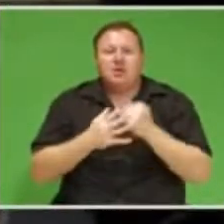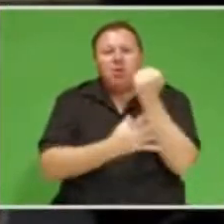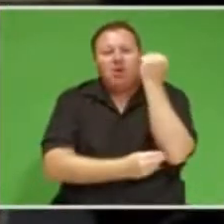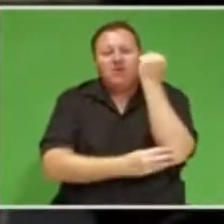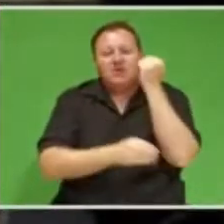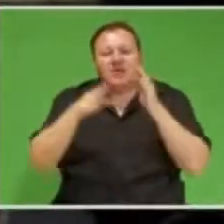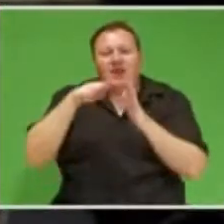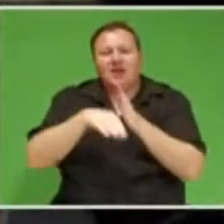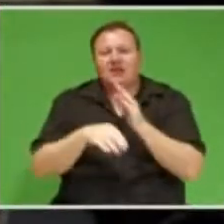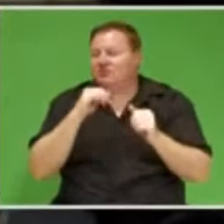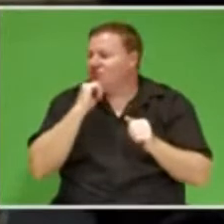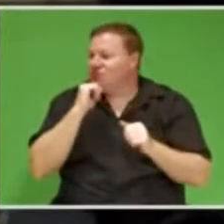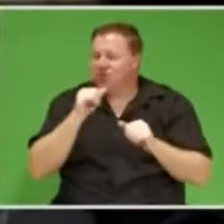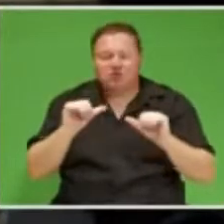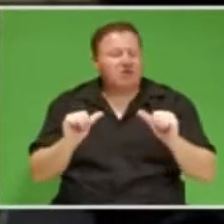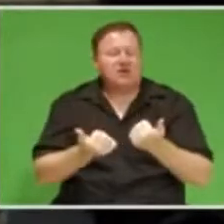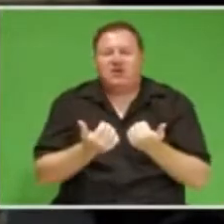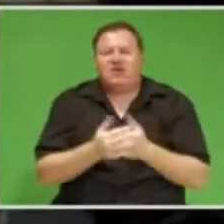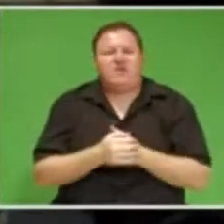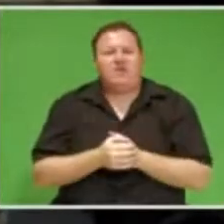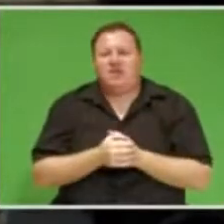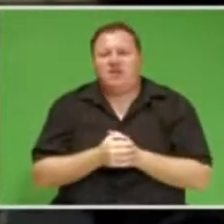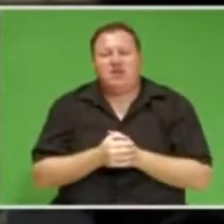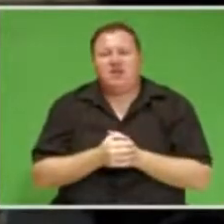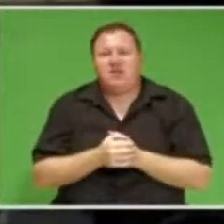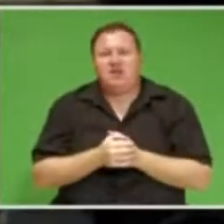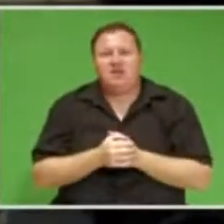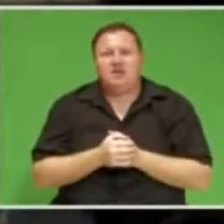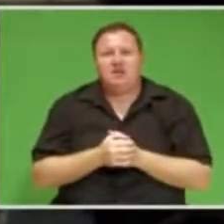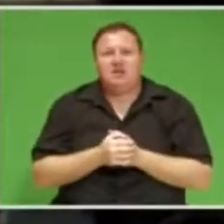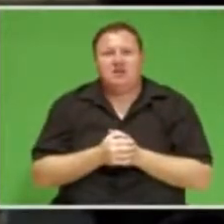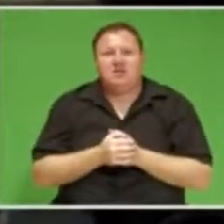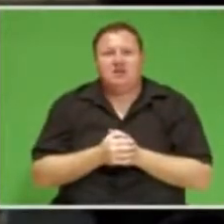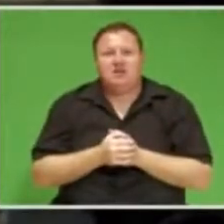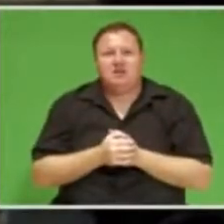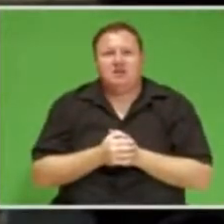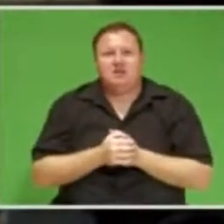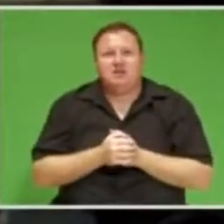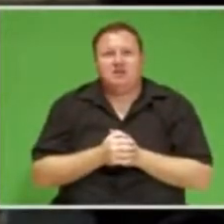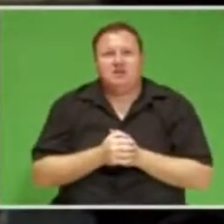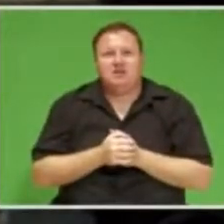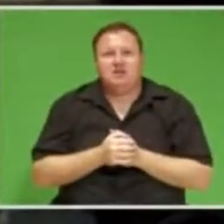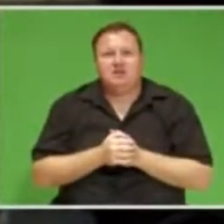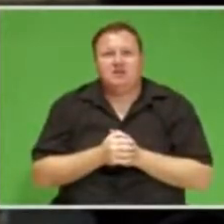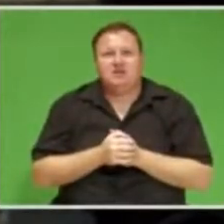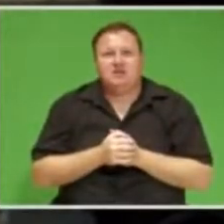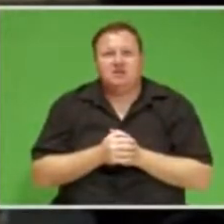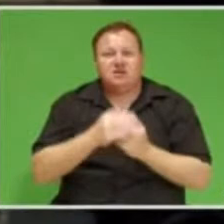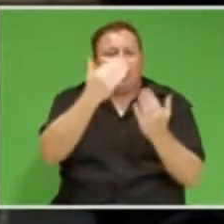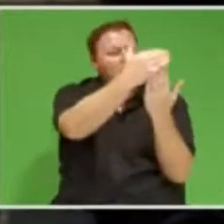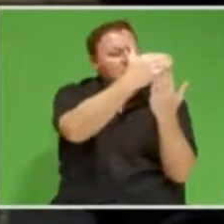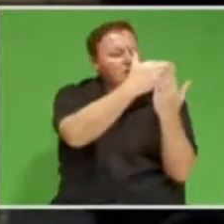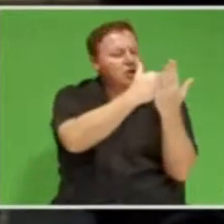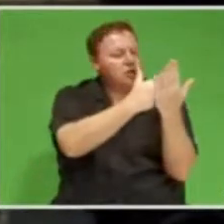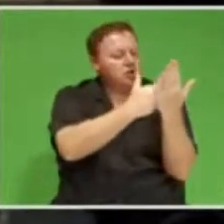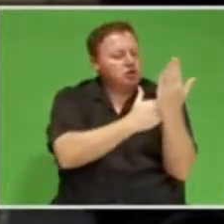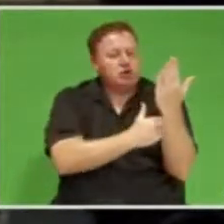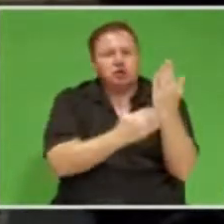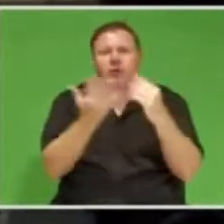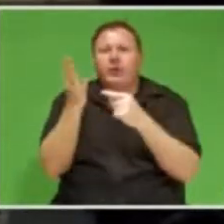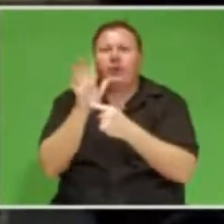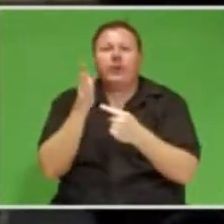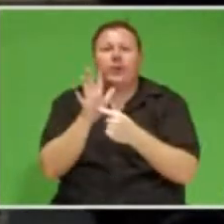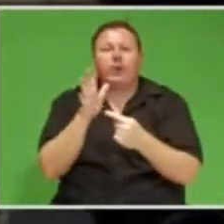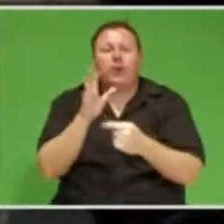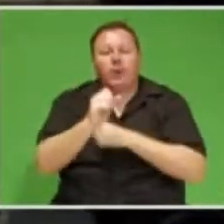not succeed. Therefore, as we outline our agenda for